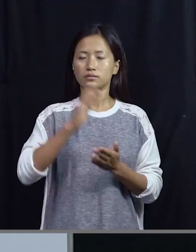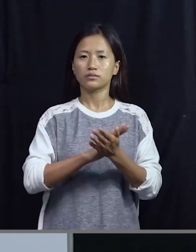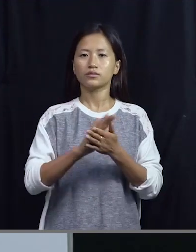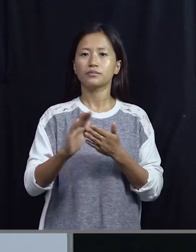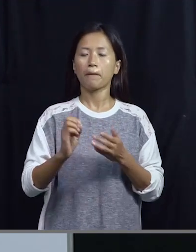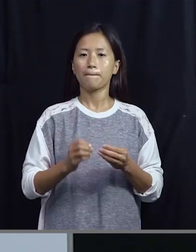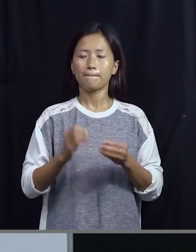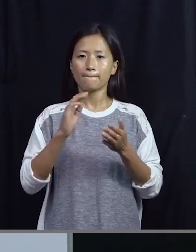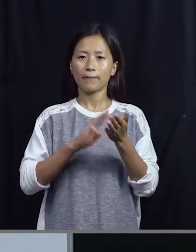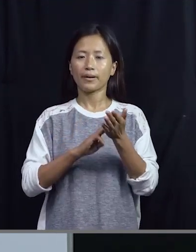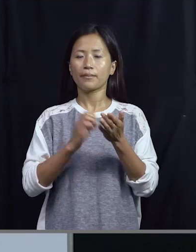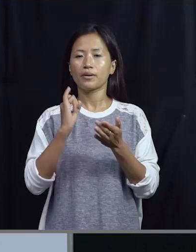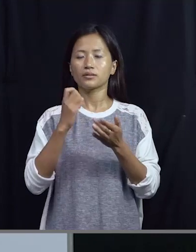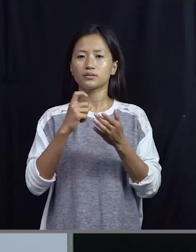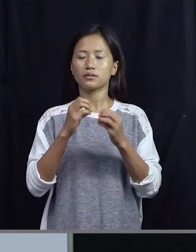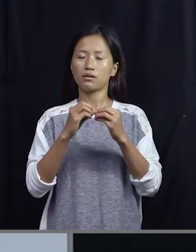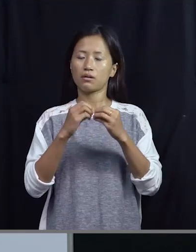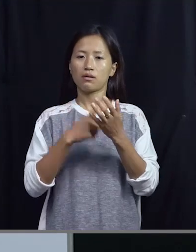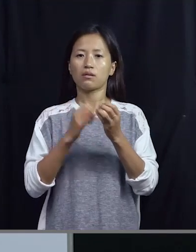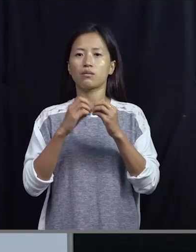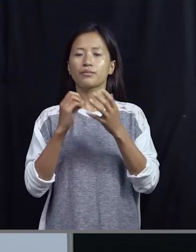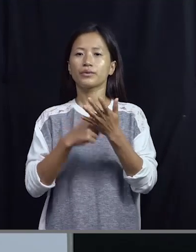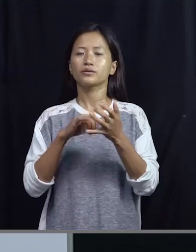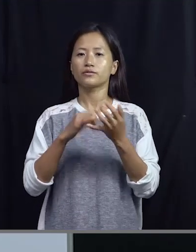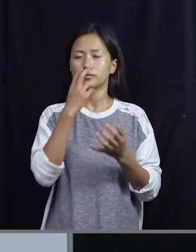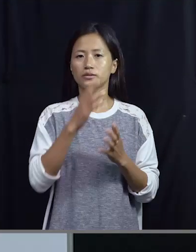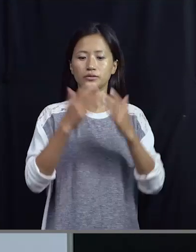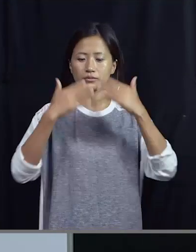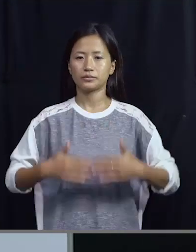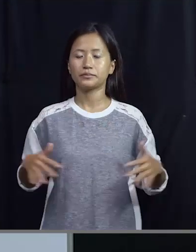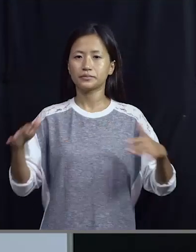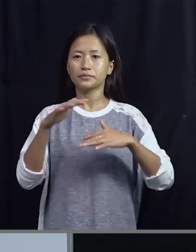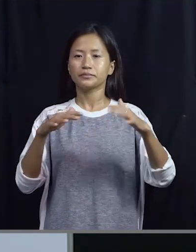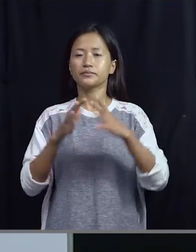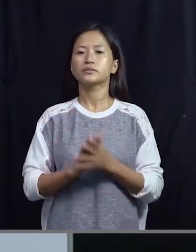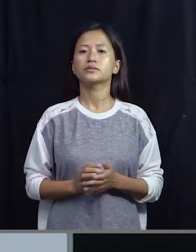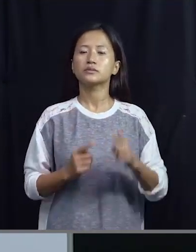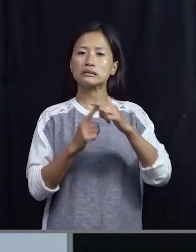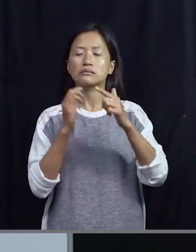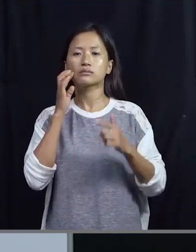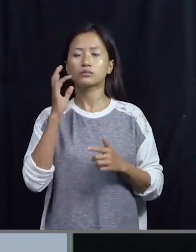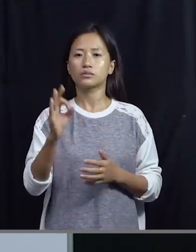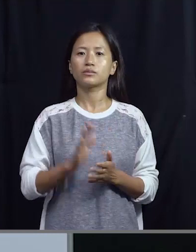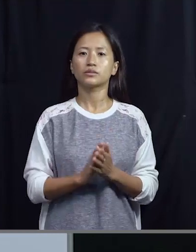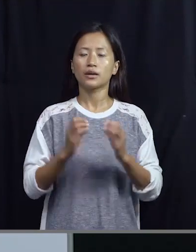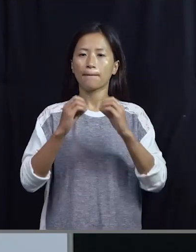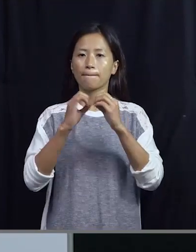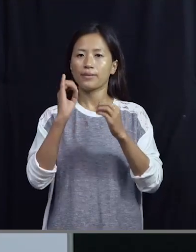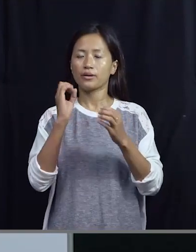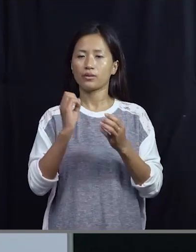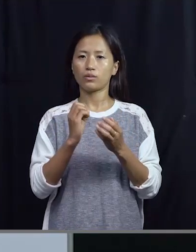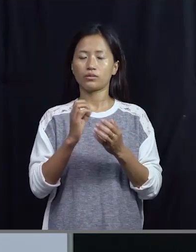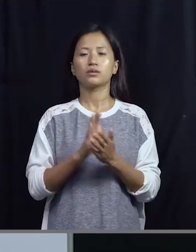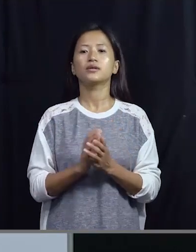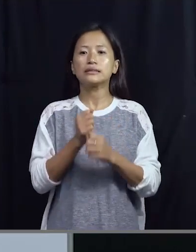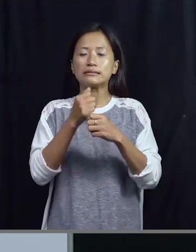Microbes in Human Welfare. Today we're going to focus on a very important topic that is called the biogas. When